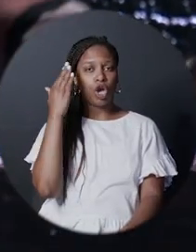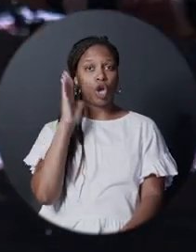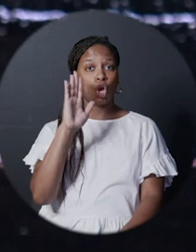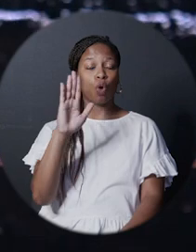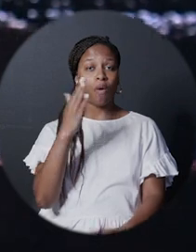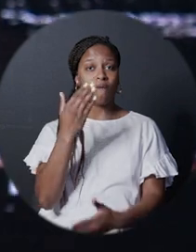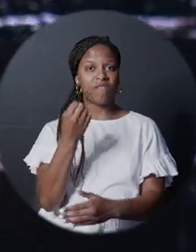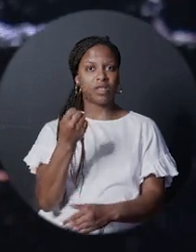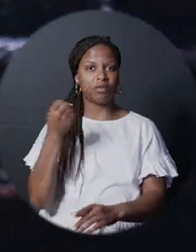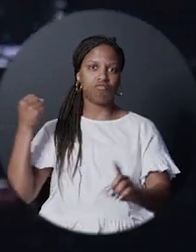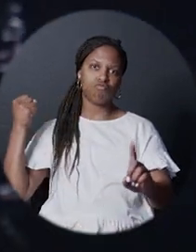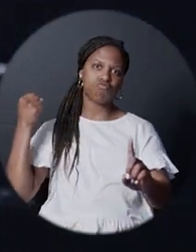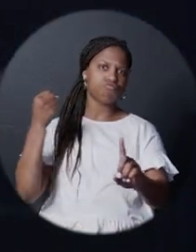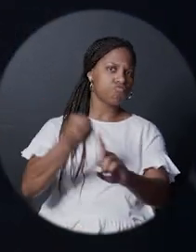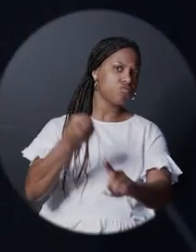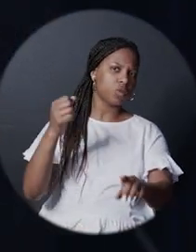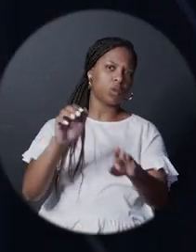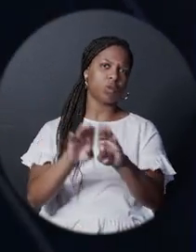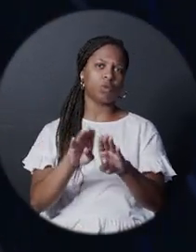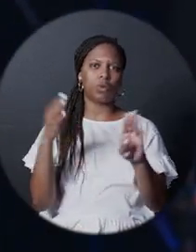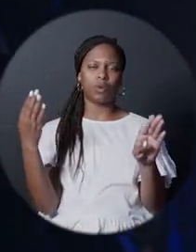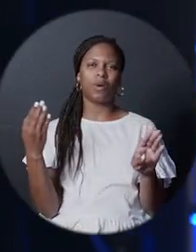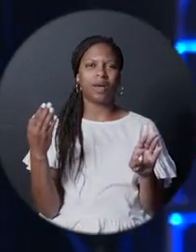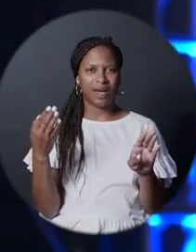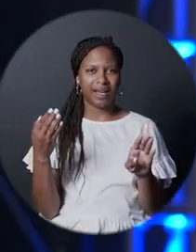Before you know it, your fist is already through the door.